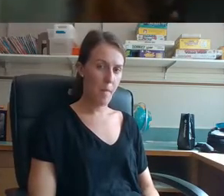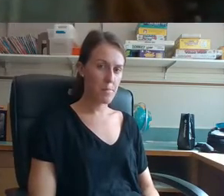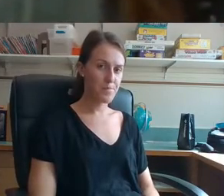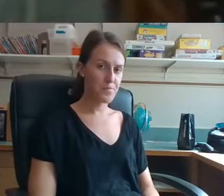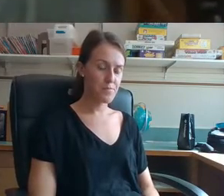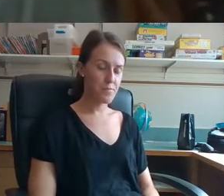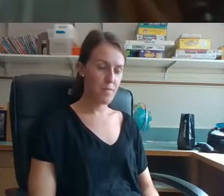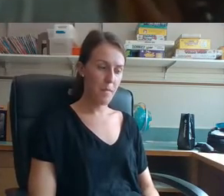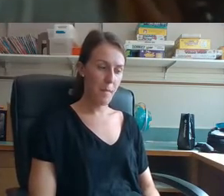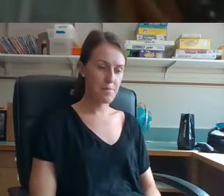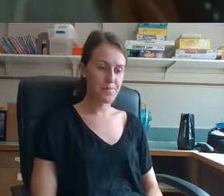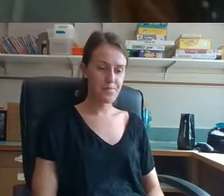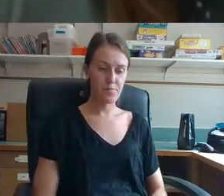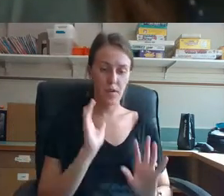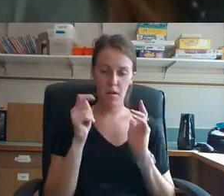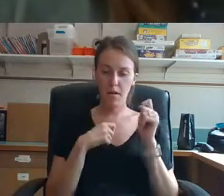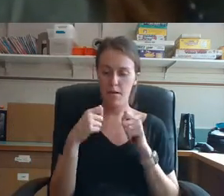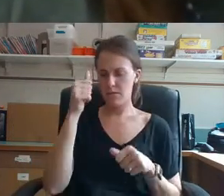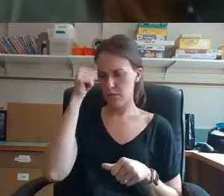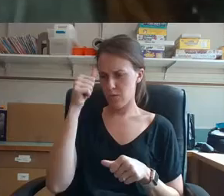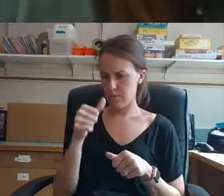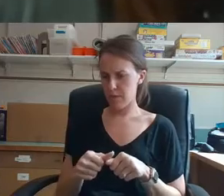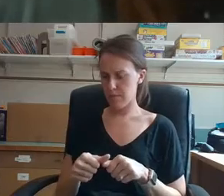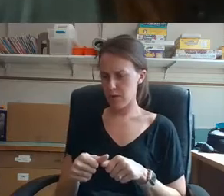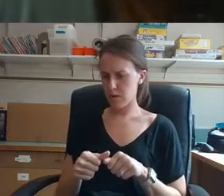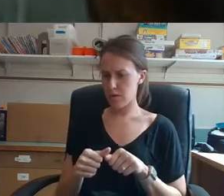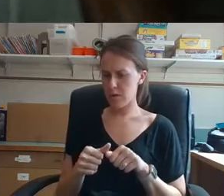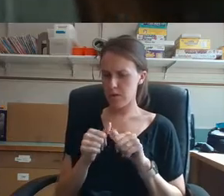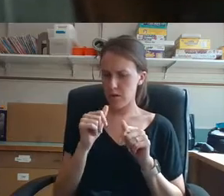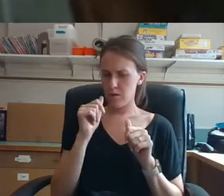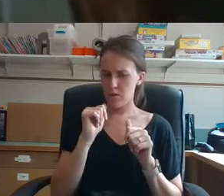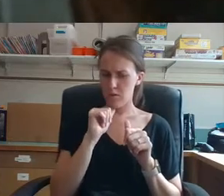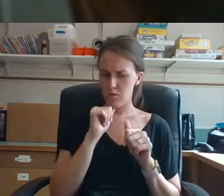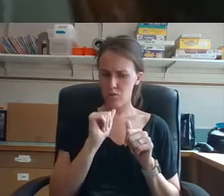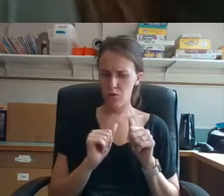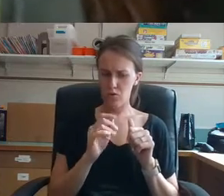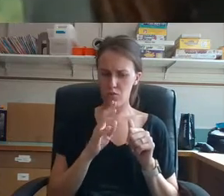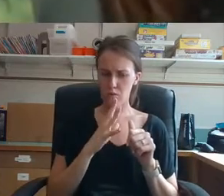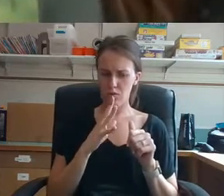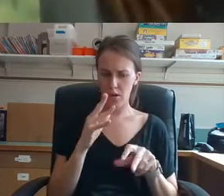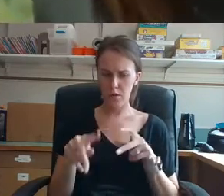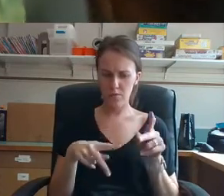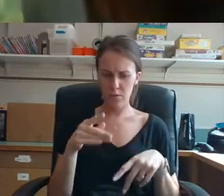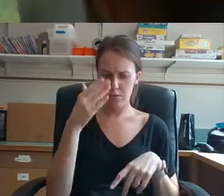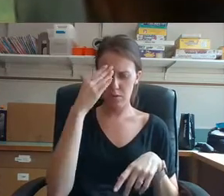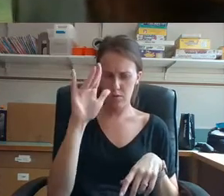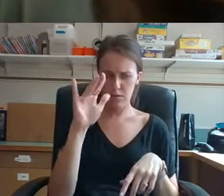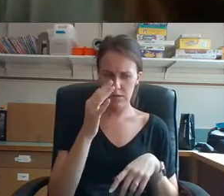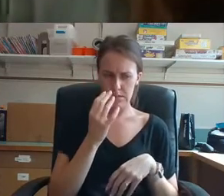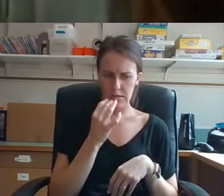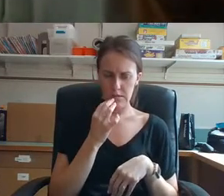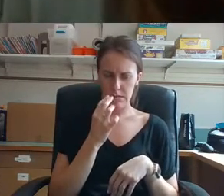Little Red Riding Hood remembered something else. "Before you go, only talk to those you